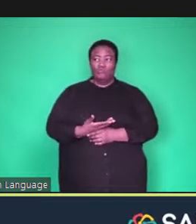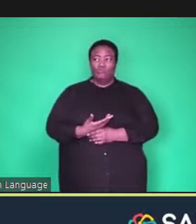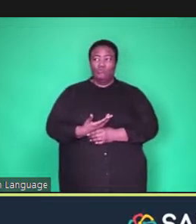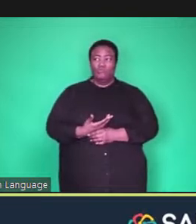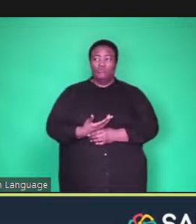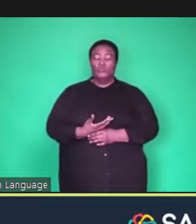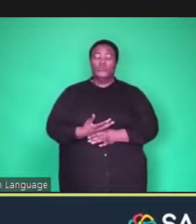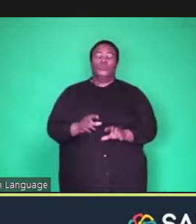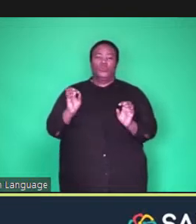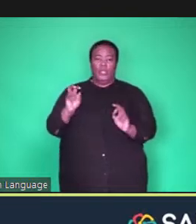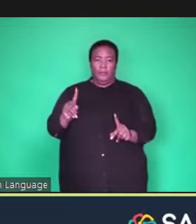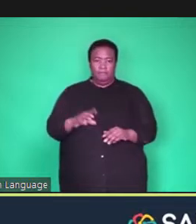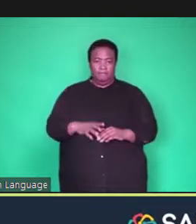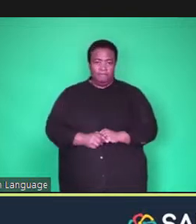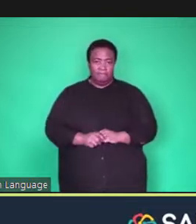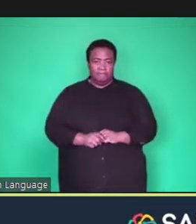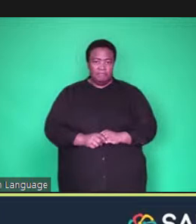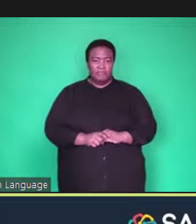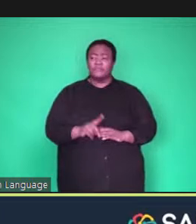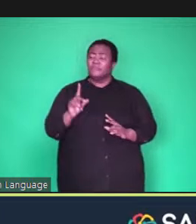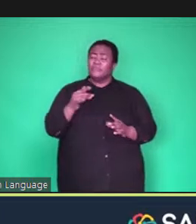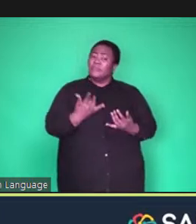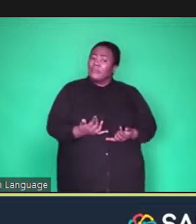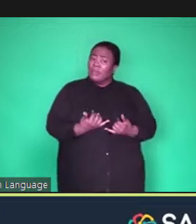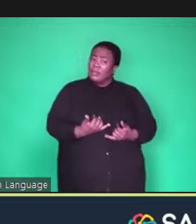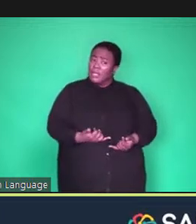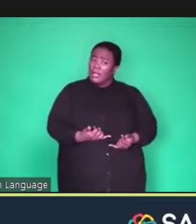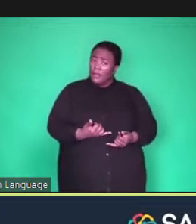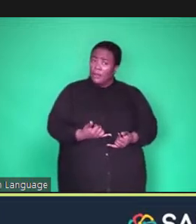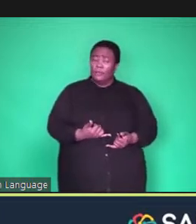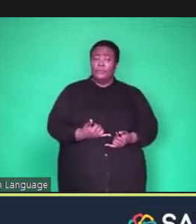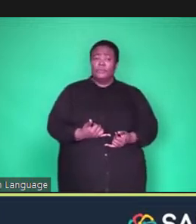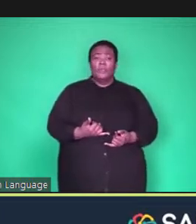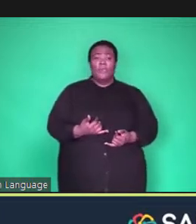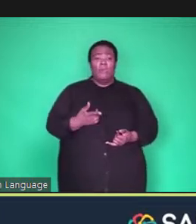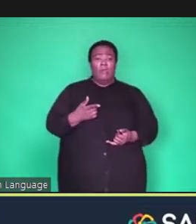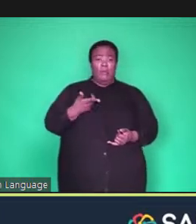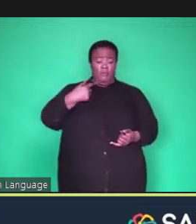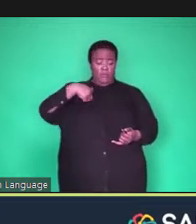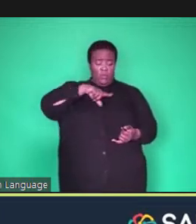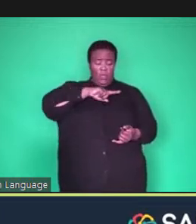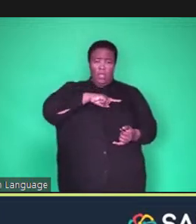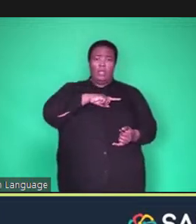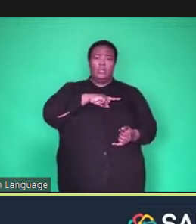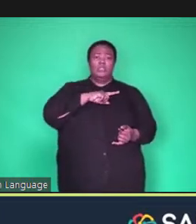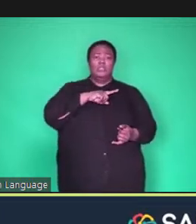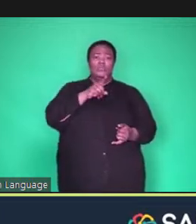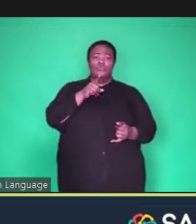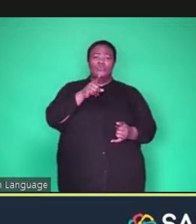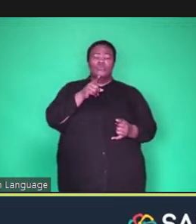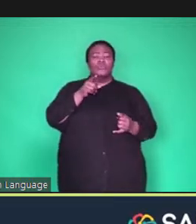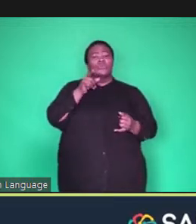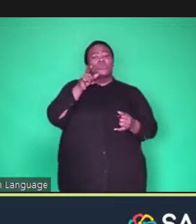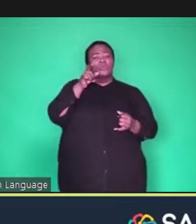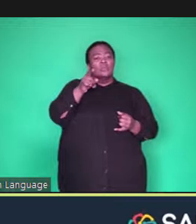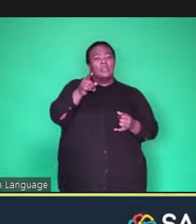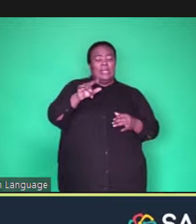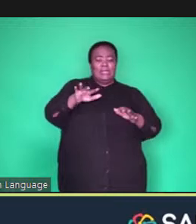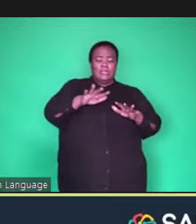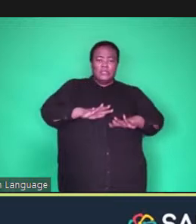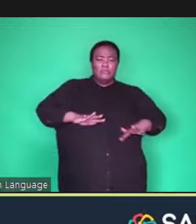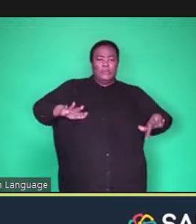Right, so now, in order to tighten the spatial and temporal definition down to this de facto definition,